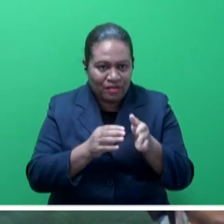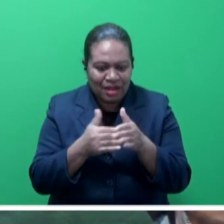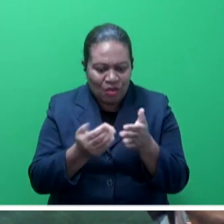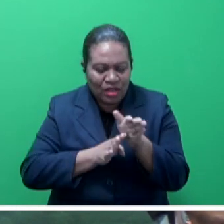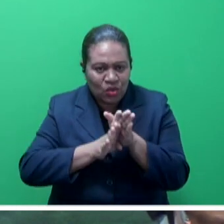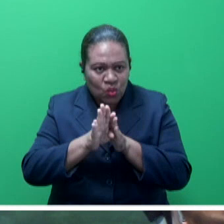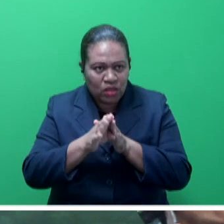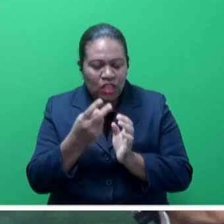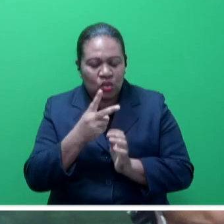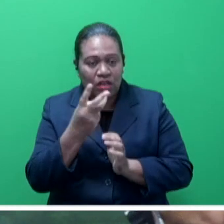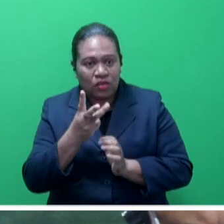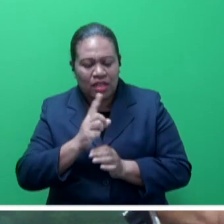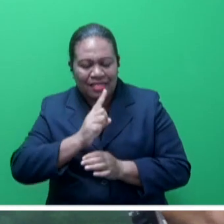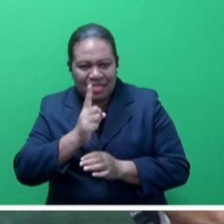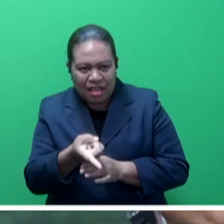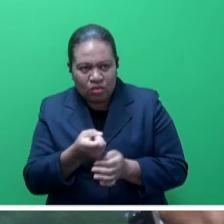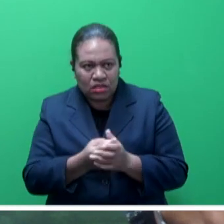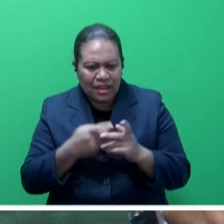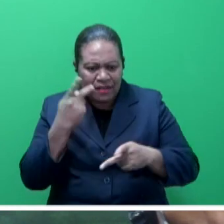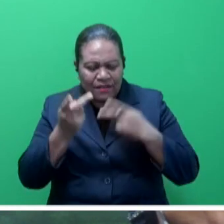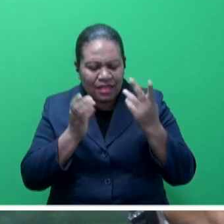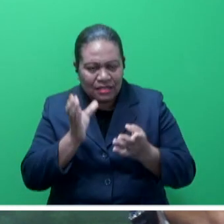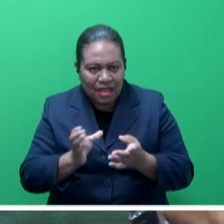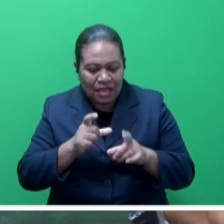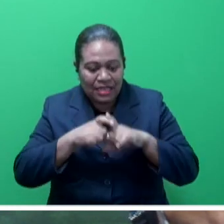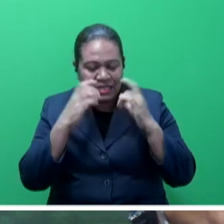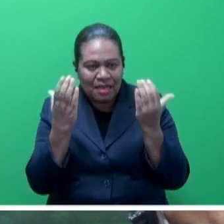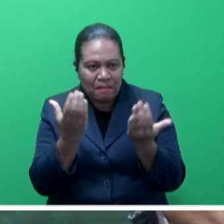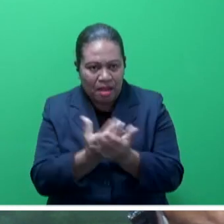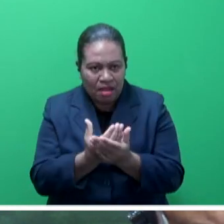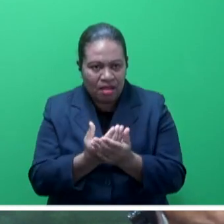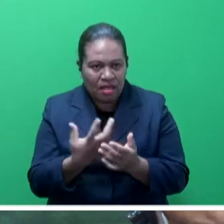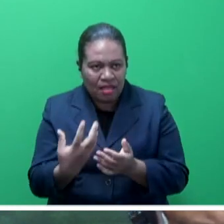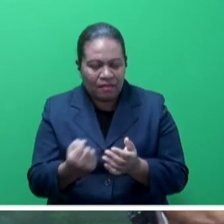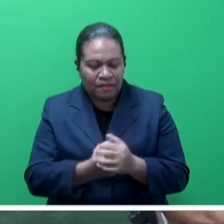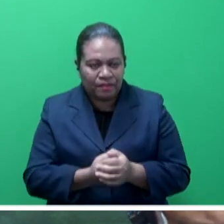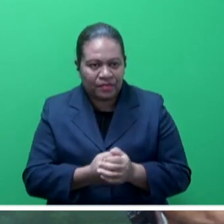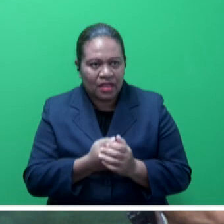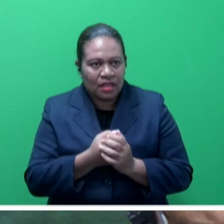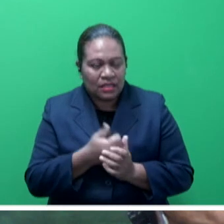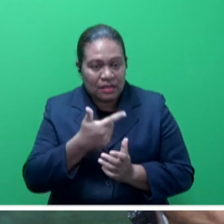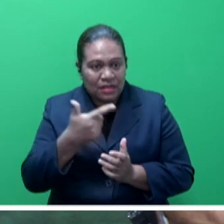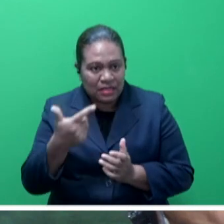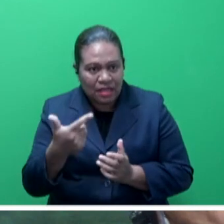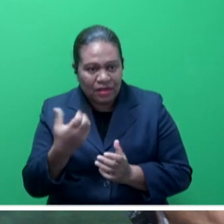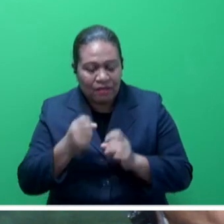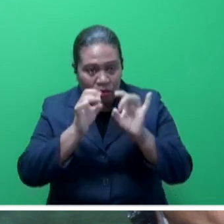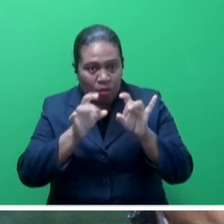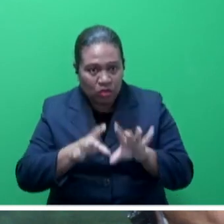where 23,226 visitors were recorded for the month of December, of which 77.1%, sir, were